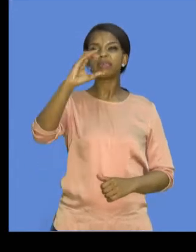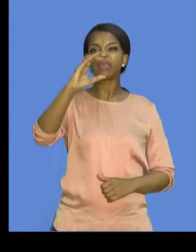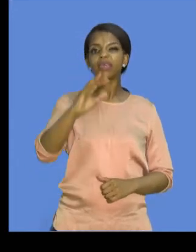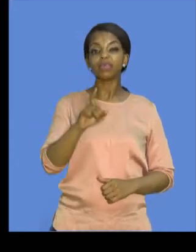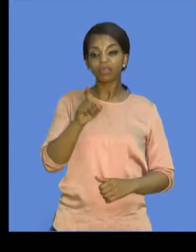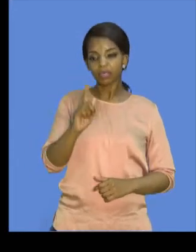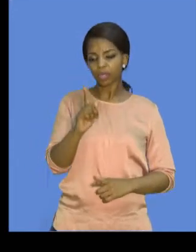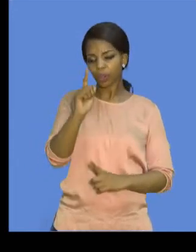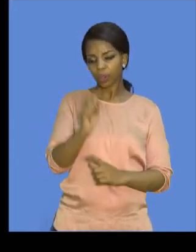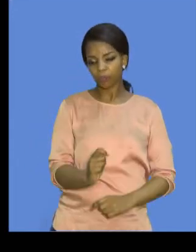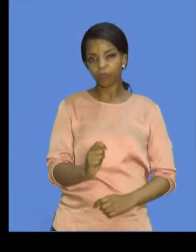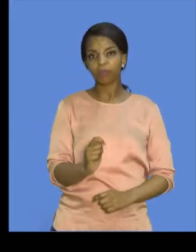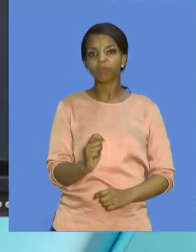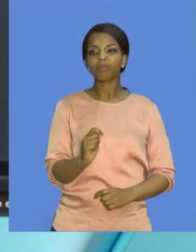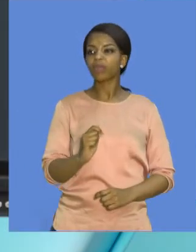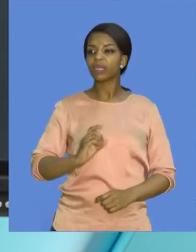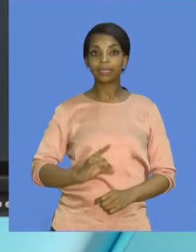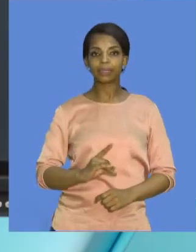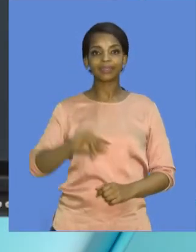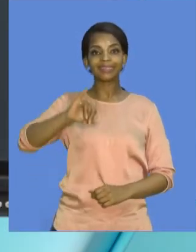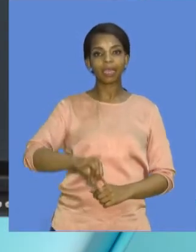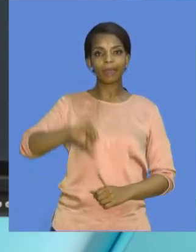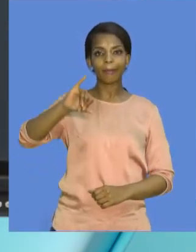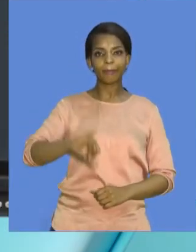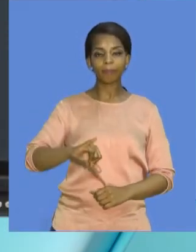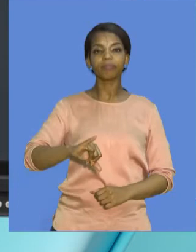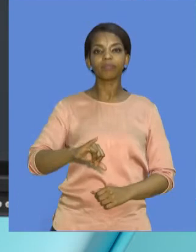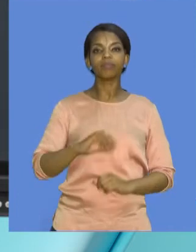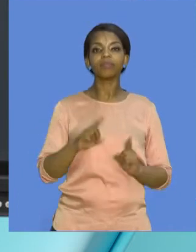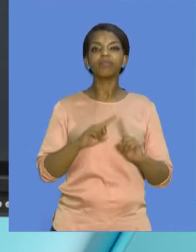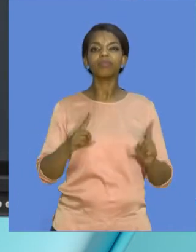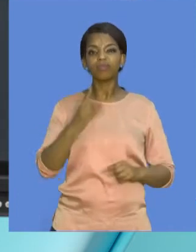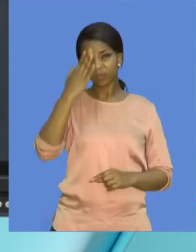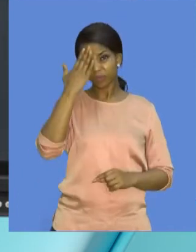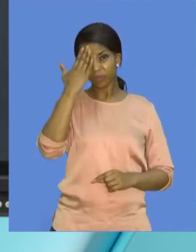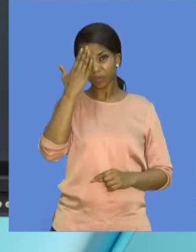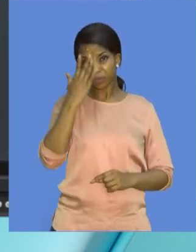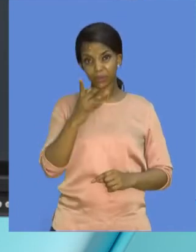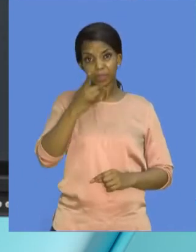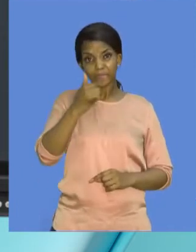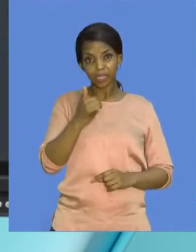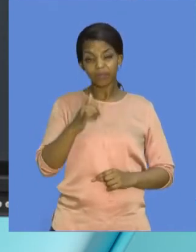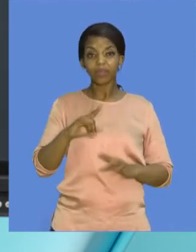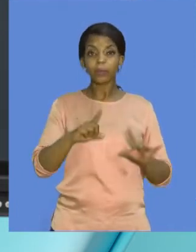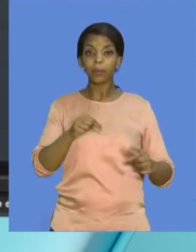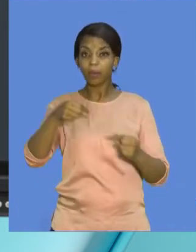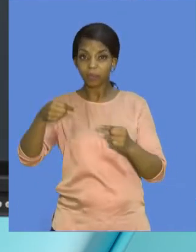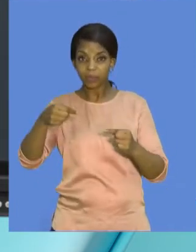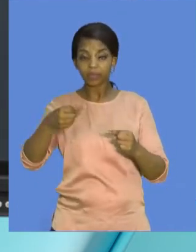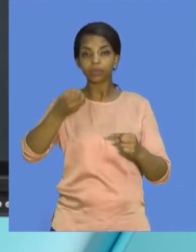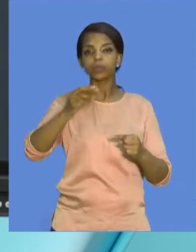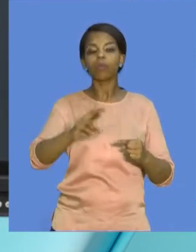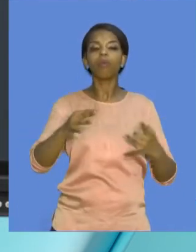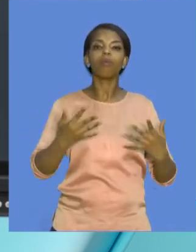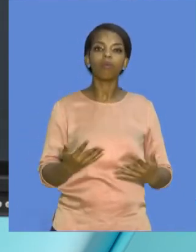D. But as we know it again, like charges, they exert a force of repulsion on each other, while opposite